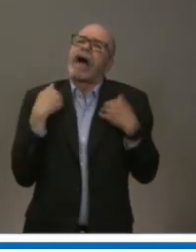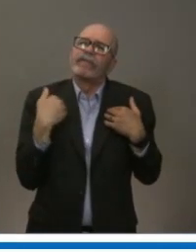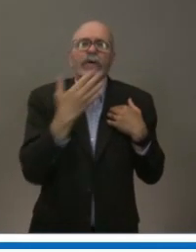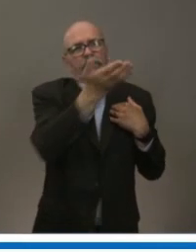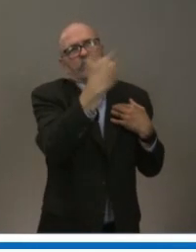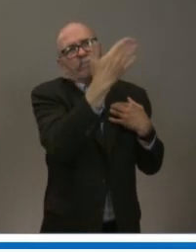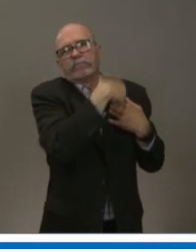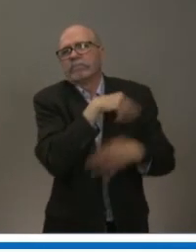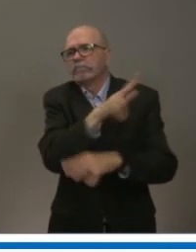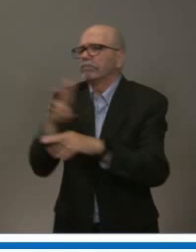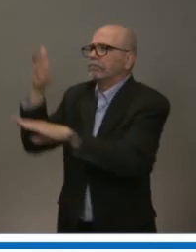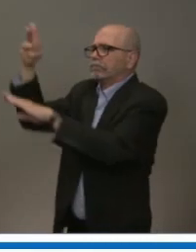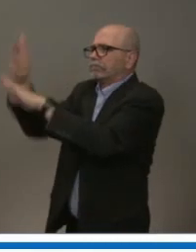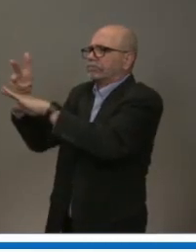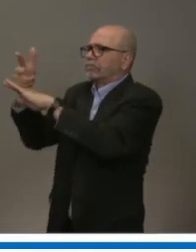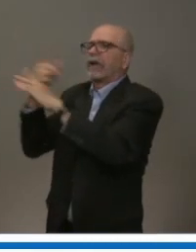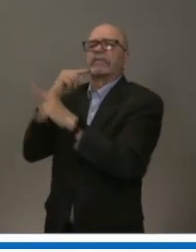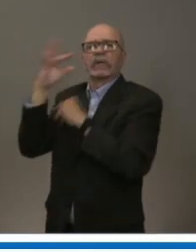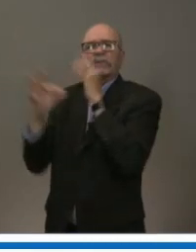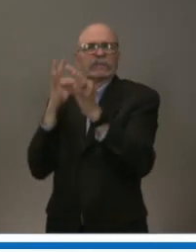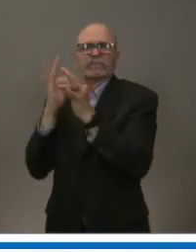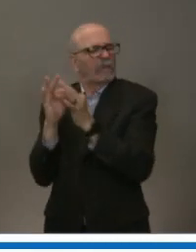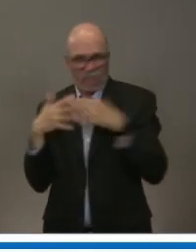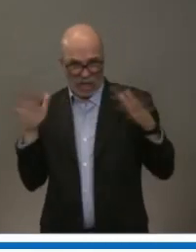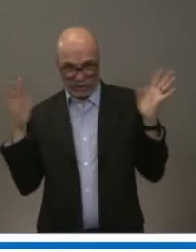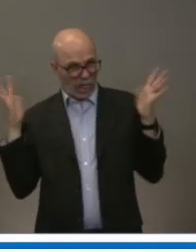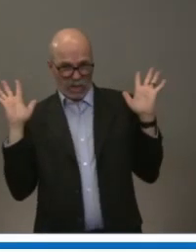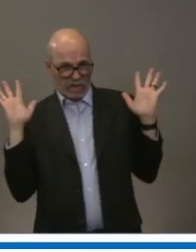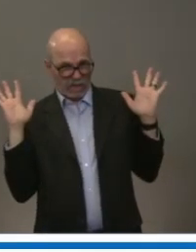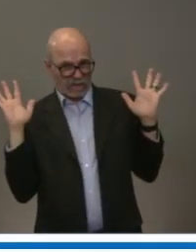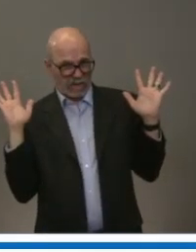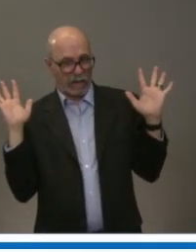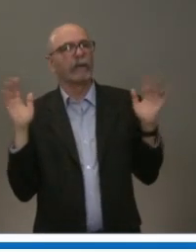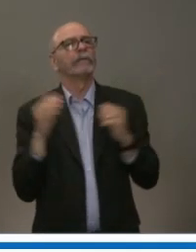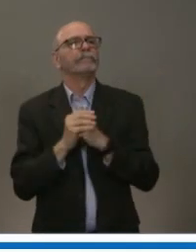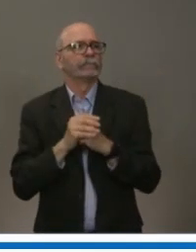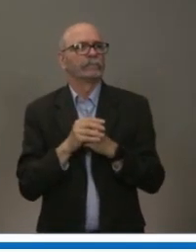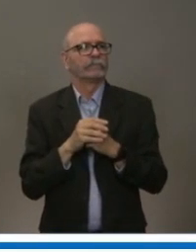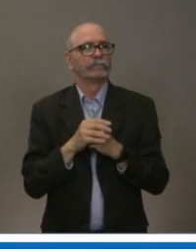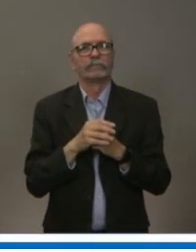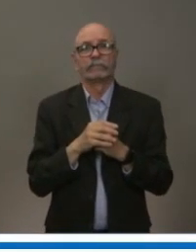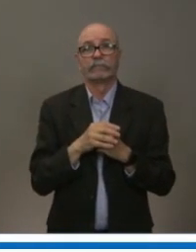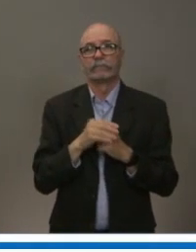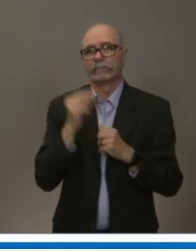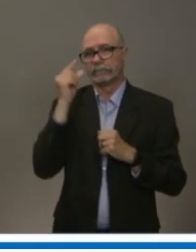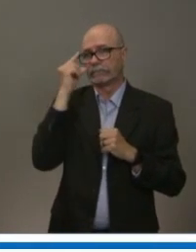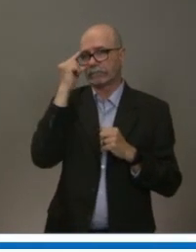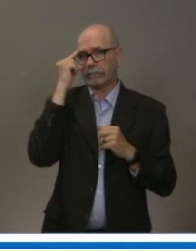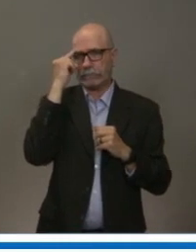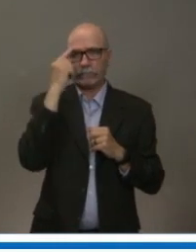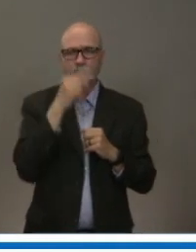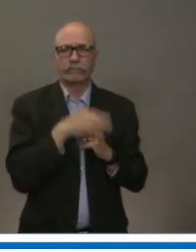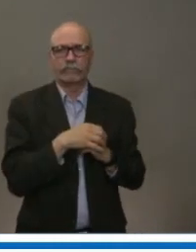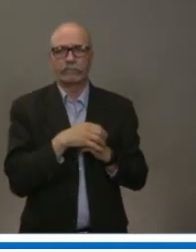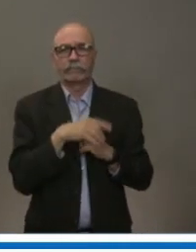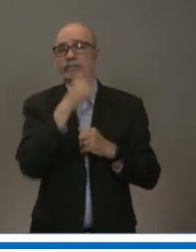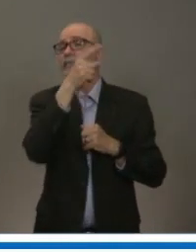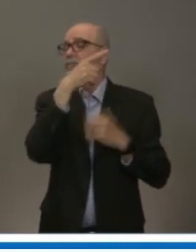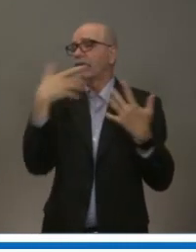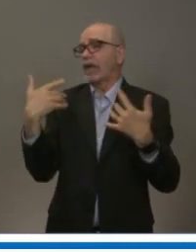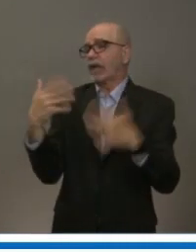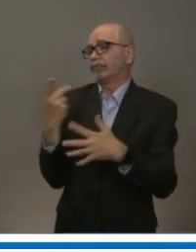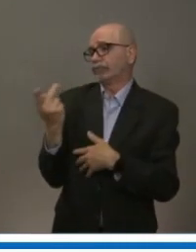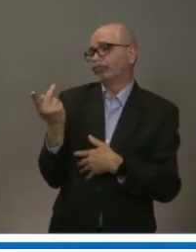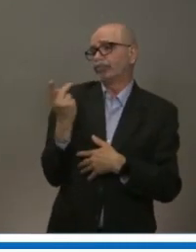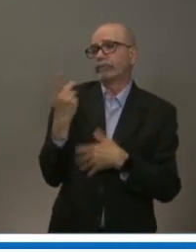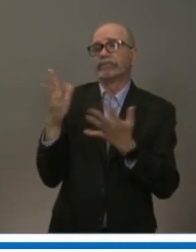access. So is it the case? So we've been working with public health. Dr. Strang and his team have been working, looking at the cases